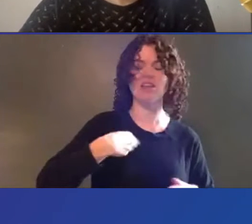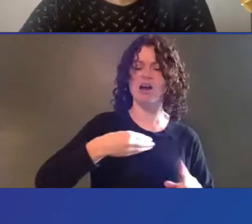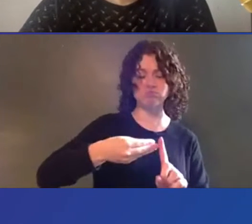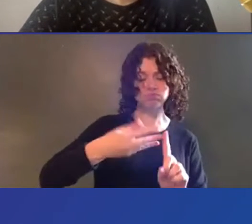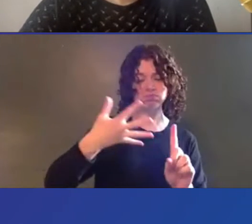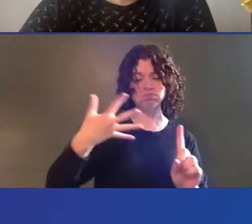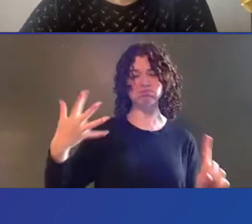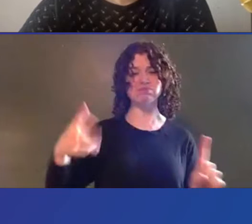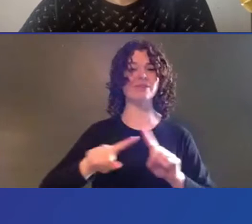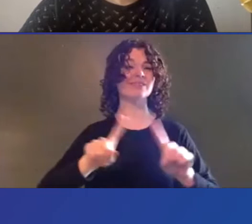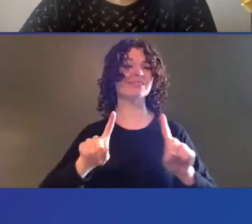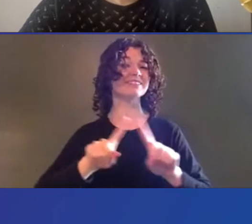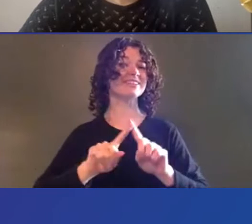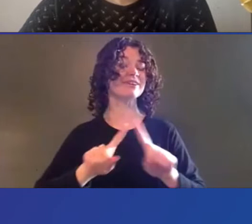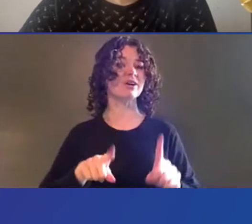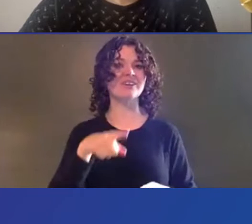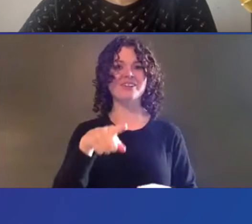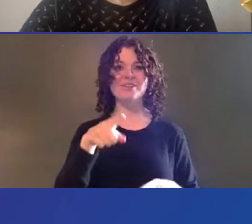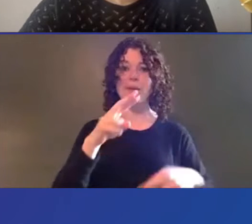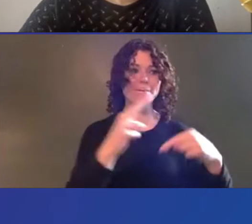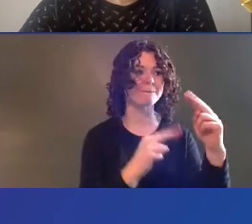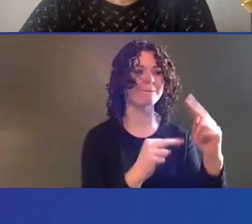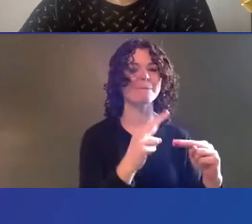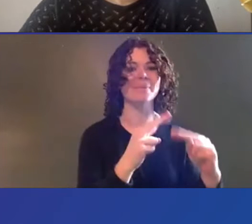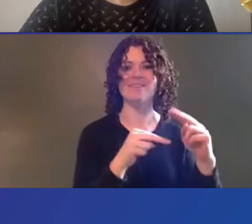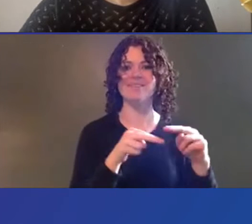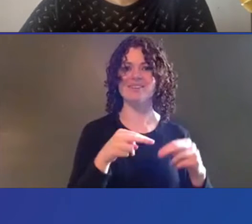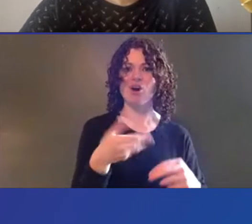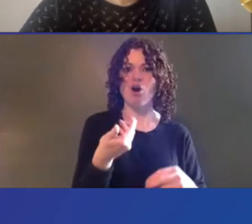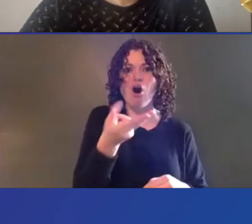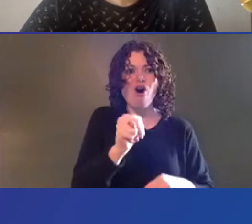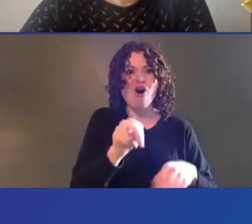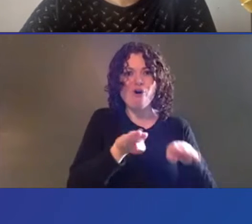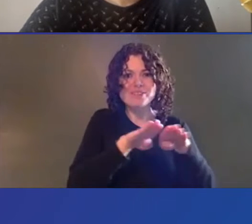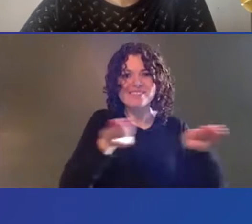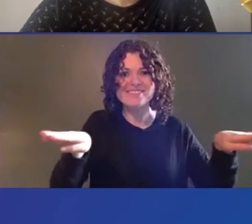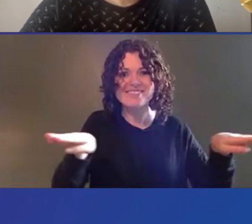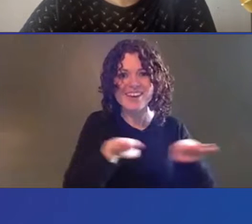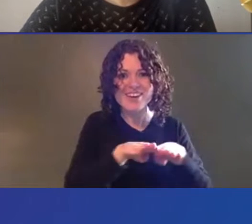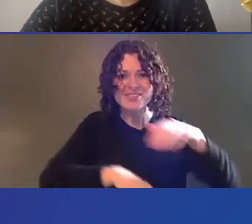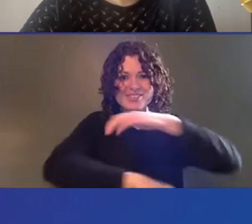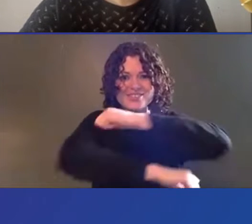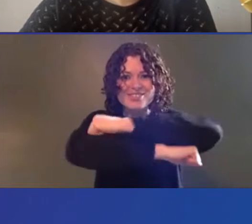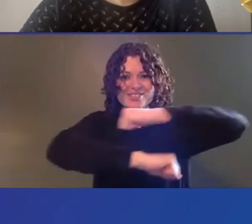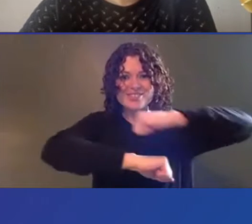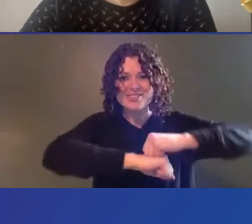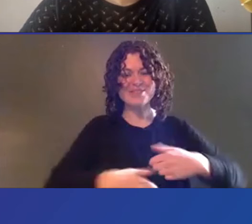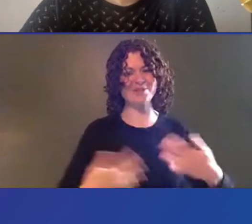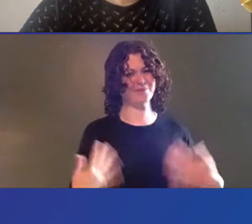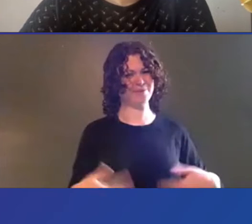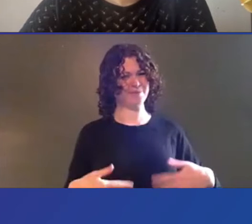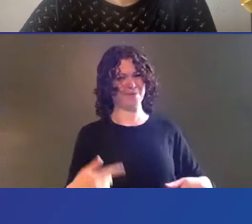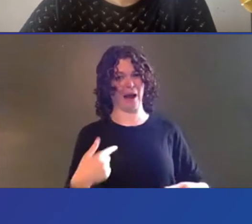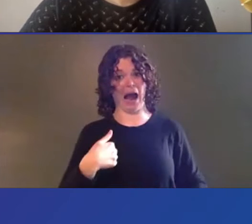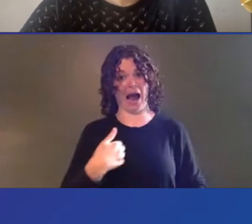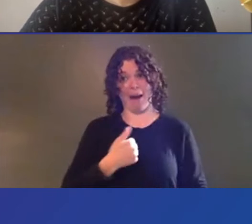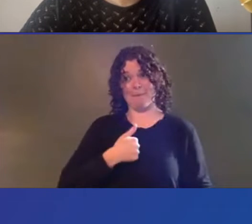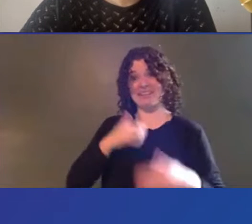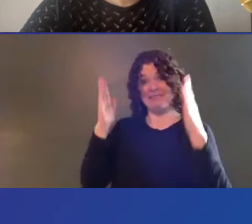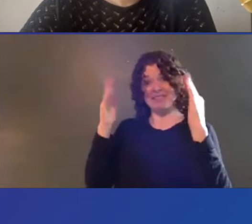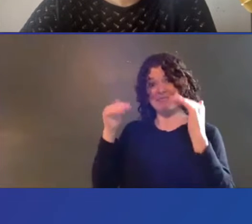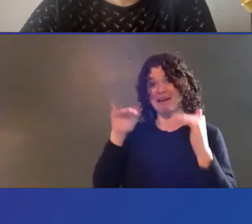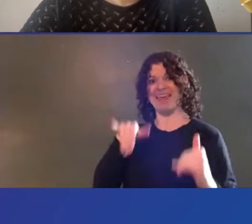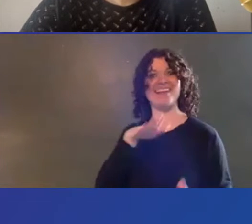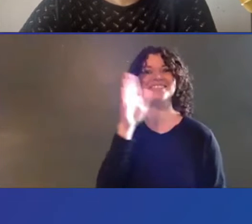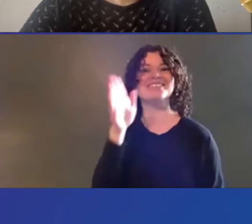also like building your own stage so that people can come to your roof is not something that I think I would have expected I would be interested in when I